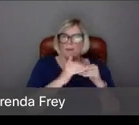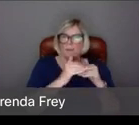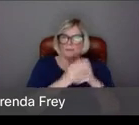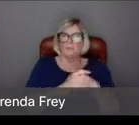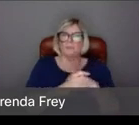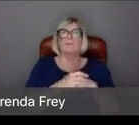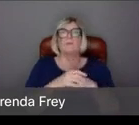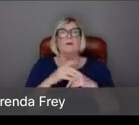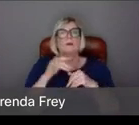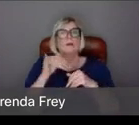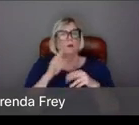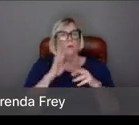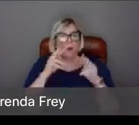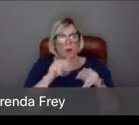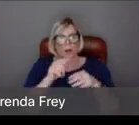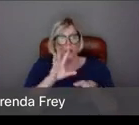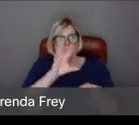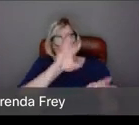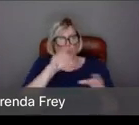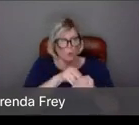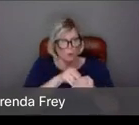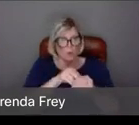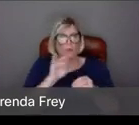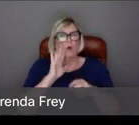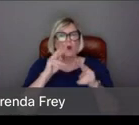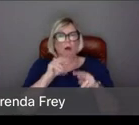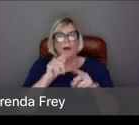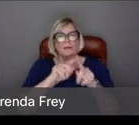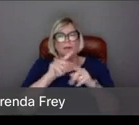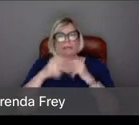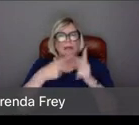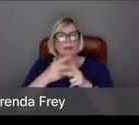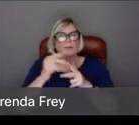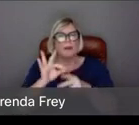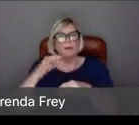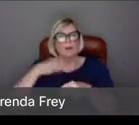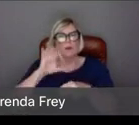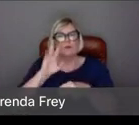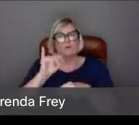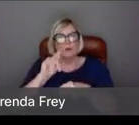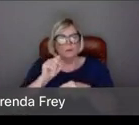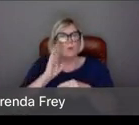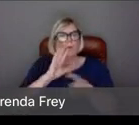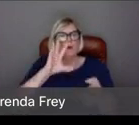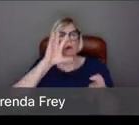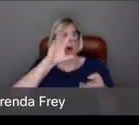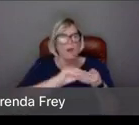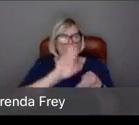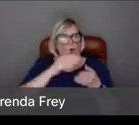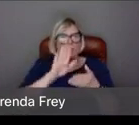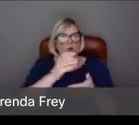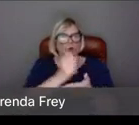And when it looks at the total, it looks mostly at types of credits altogether. So it'll lump all your credit cards together and say,